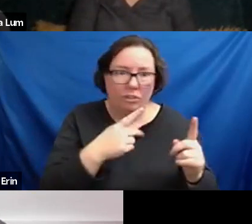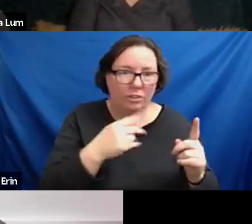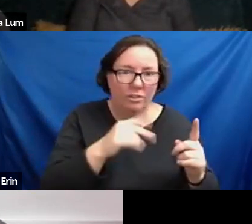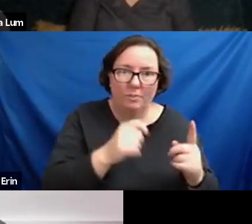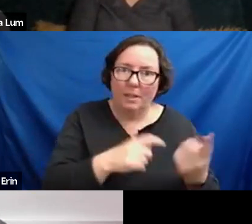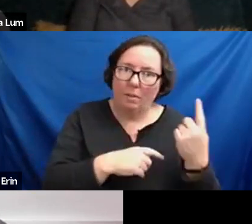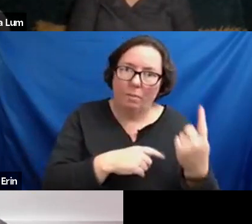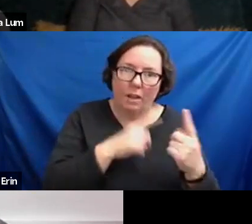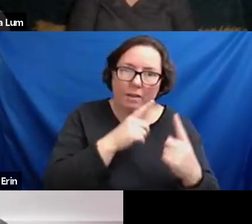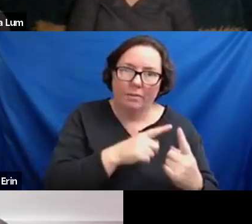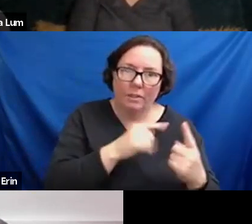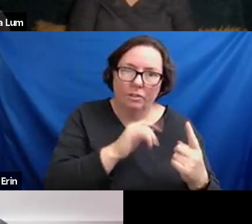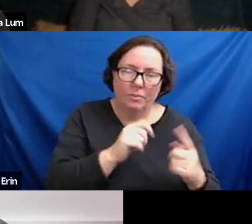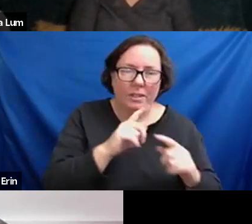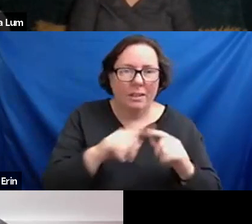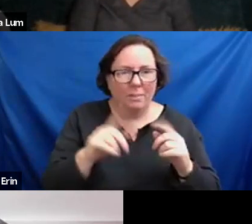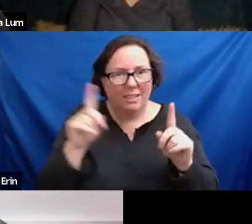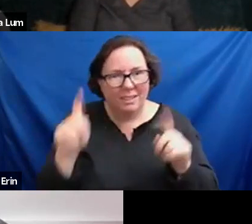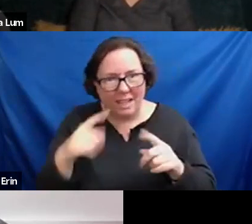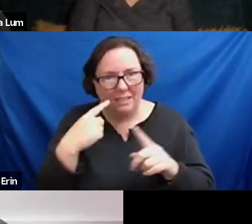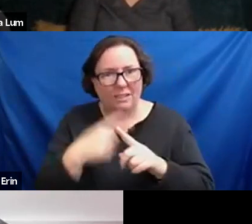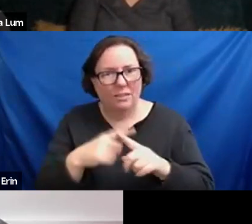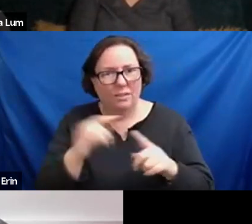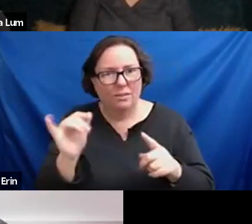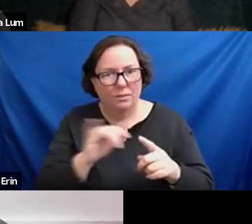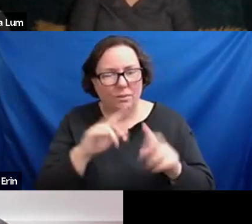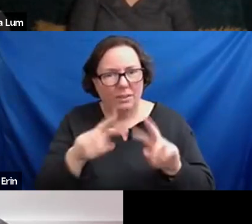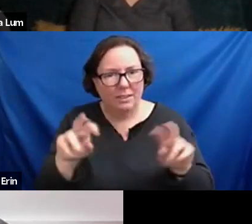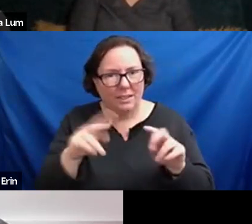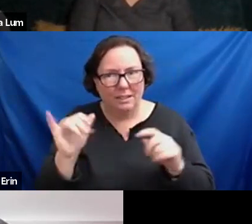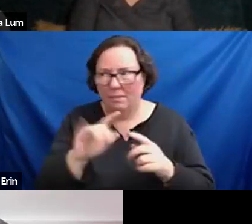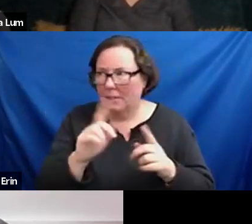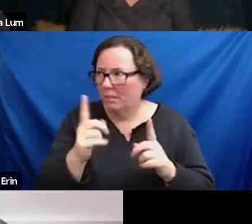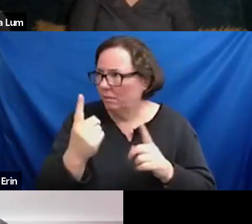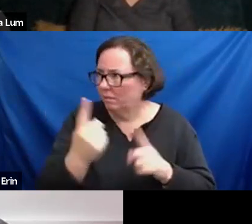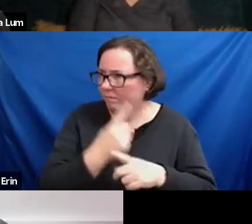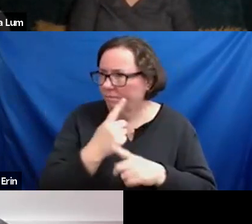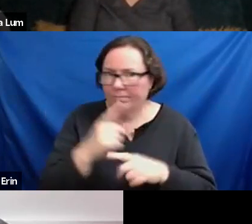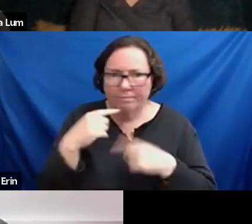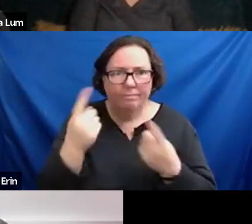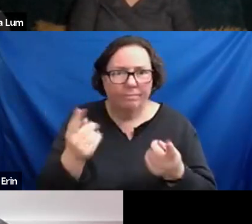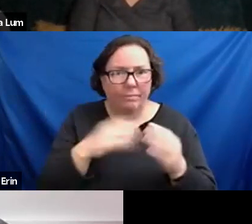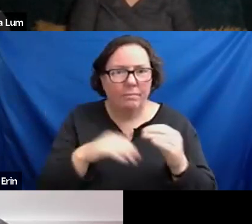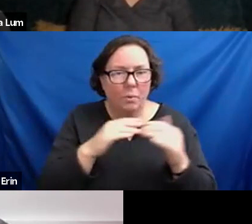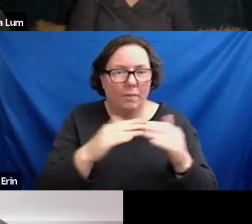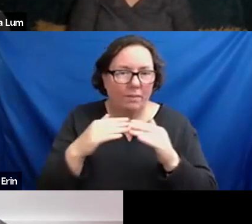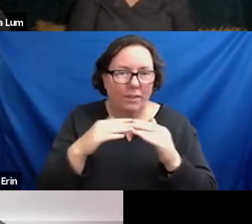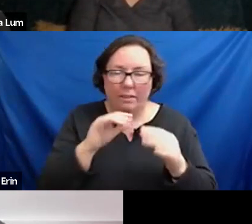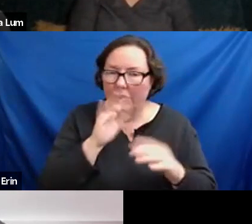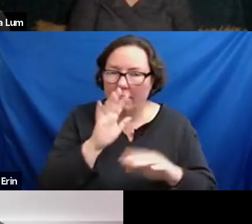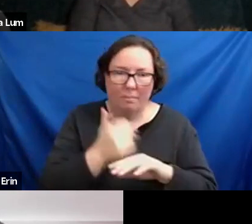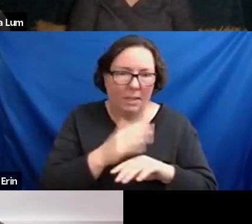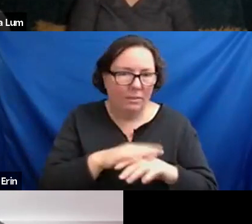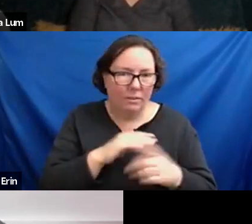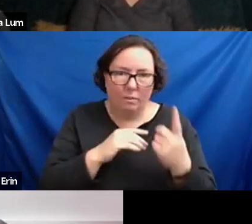point GPA or some kind of stuff. You should assess the kids the way should be more fairly, not based because of